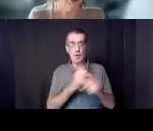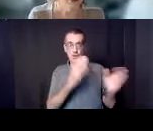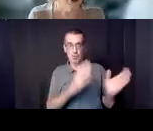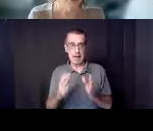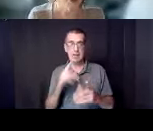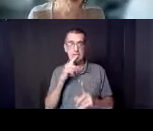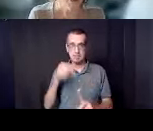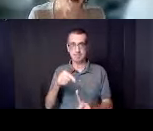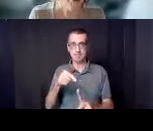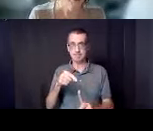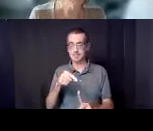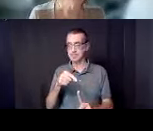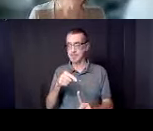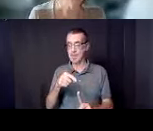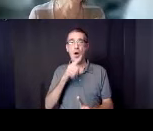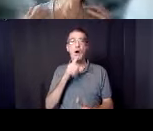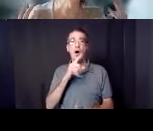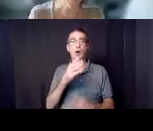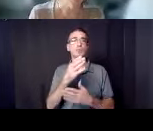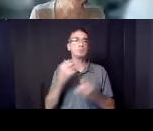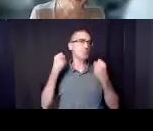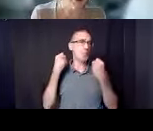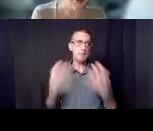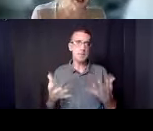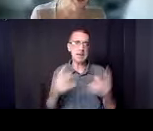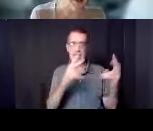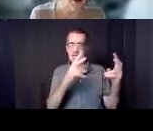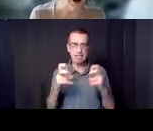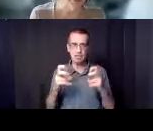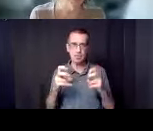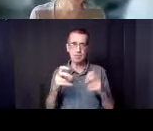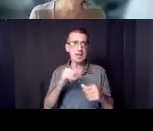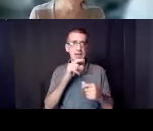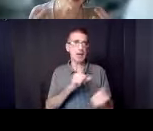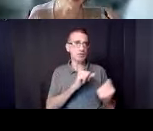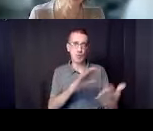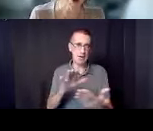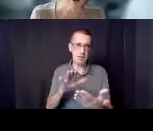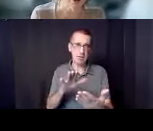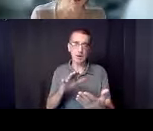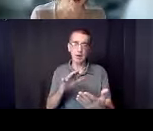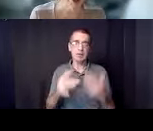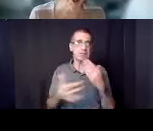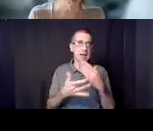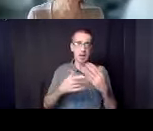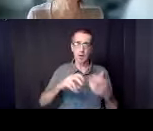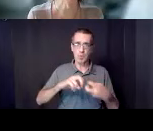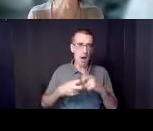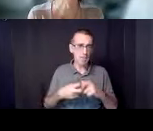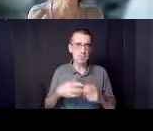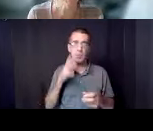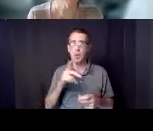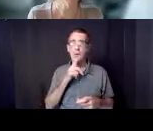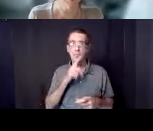is that there are so many issues that need to be addressed that technical problems are going to